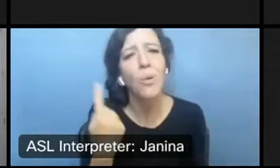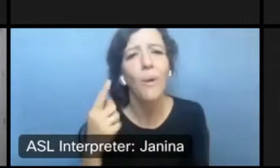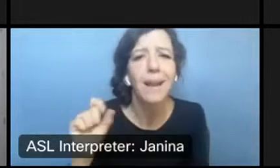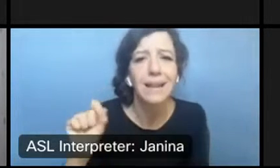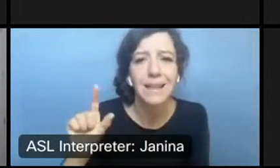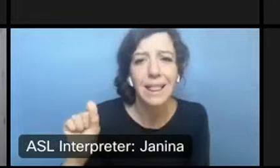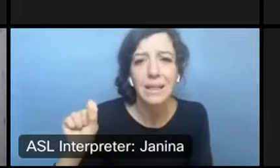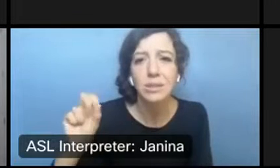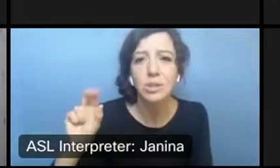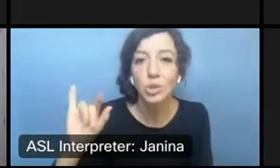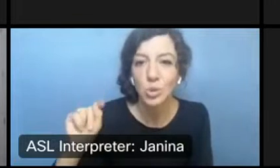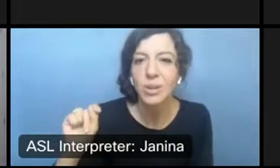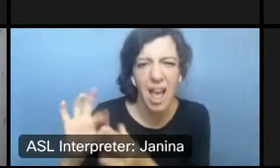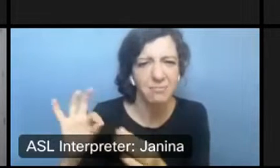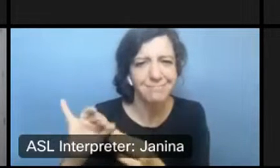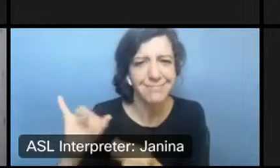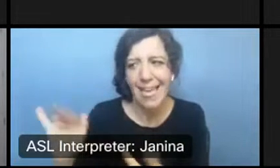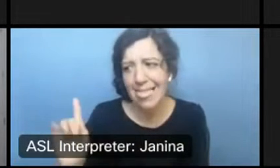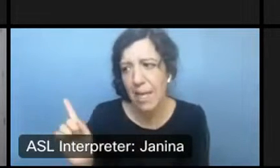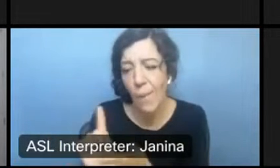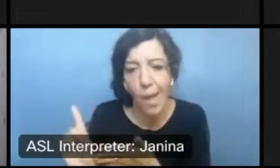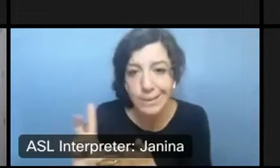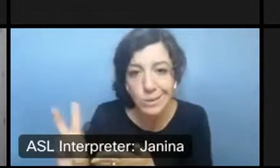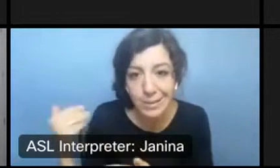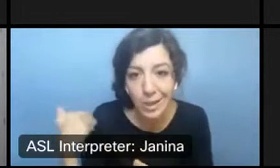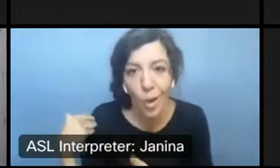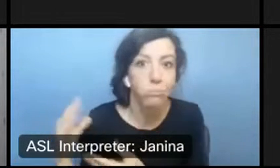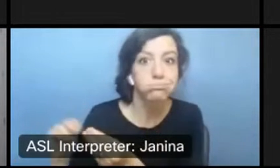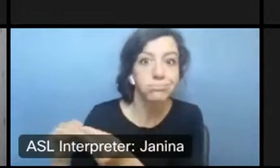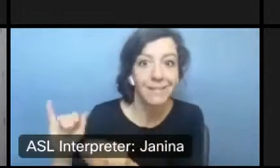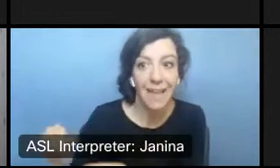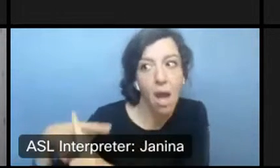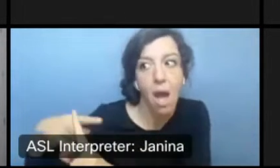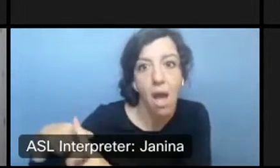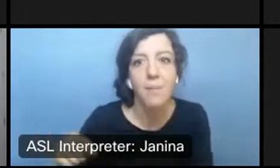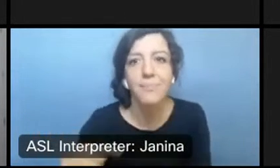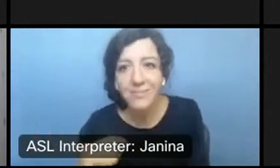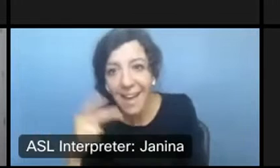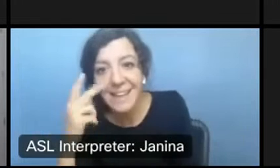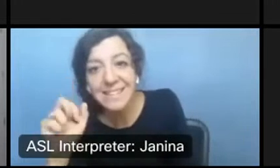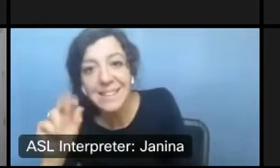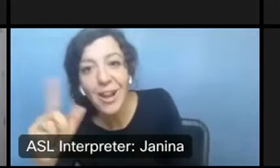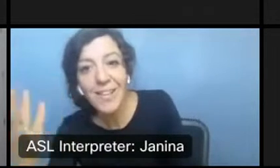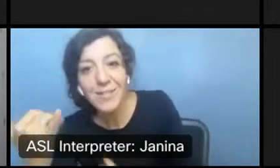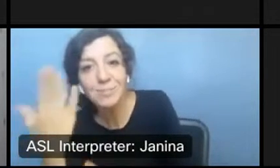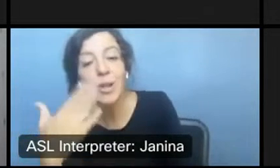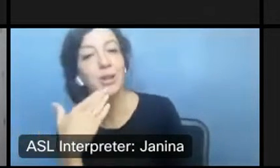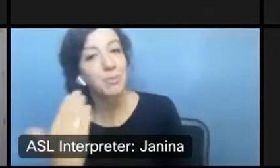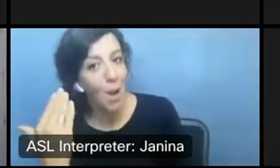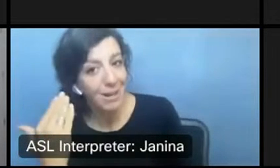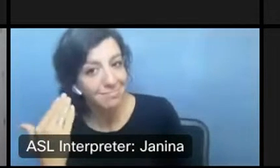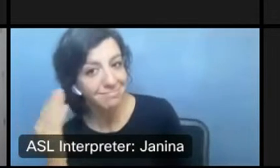to me about that just like a week or two ago. So again, I see Carol here this morning. Good morning, Carol. Wilhelm as